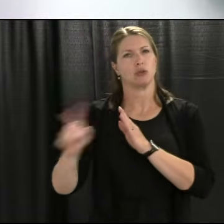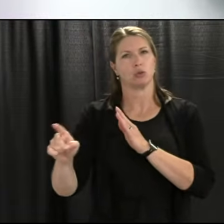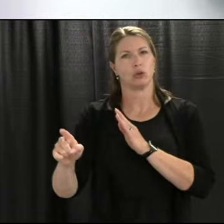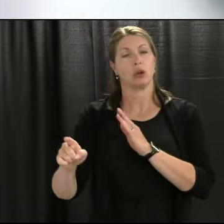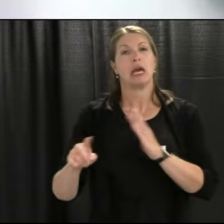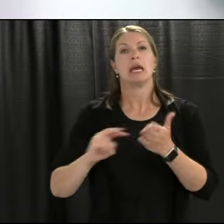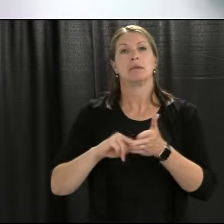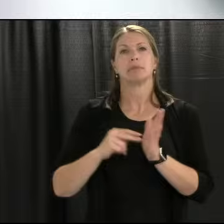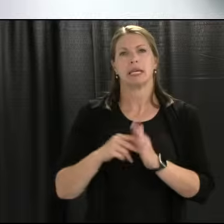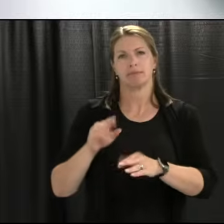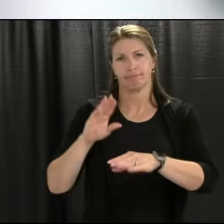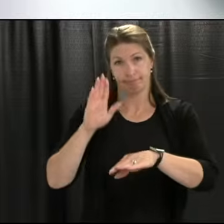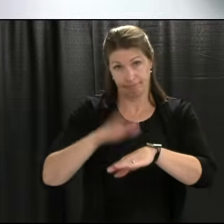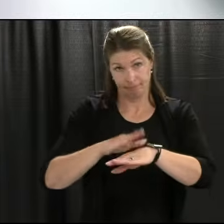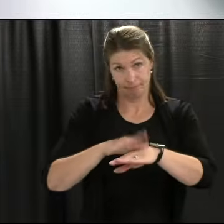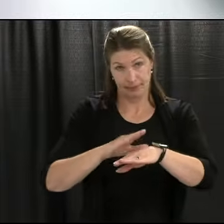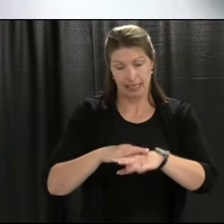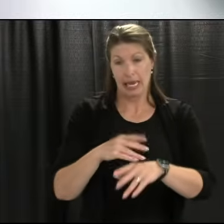your receipts.